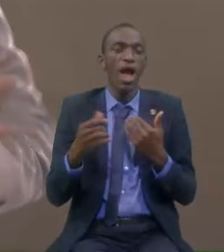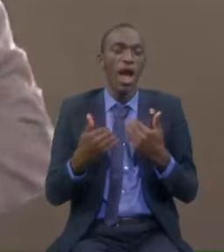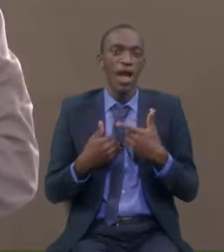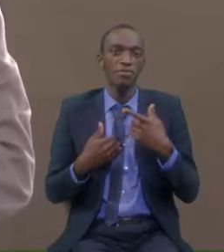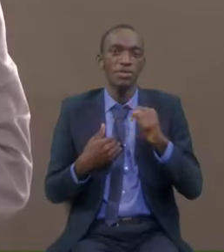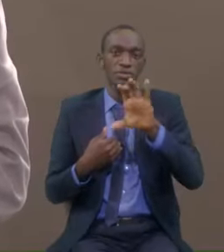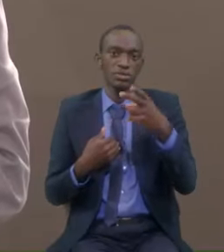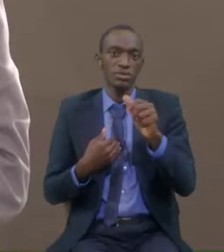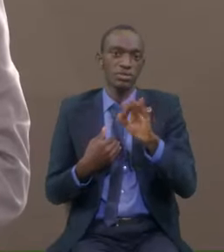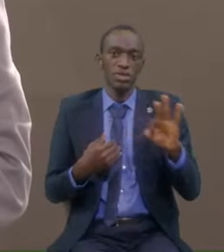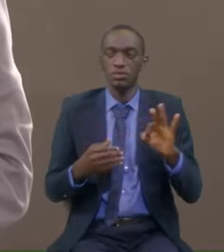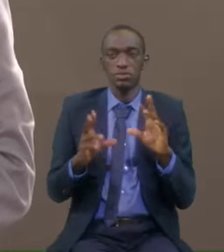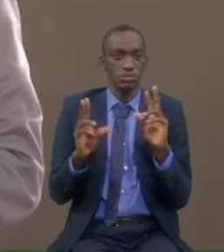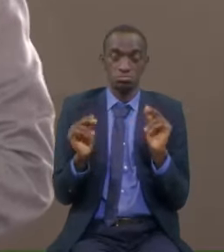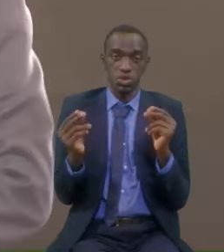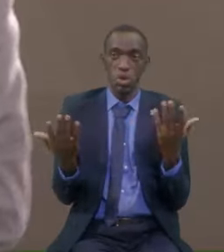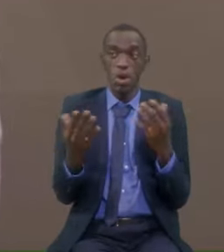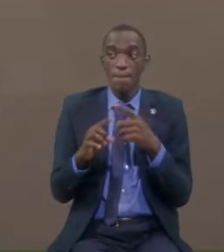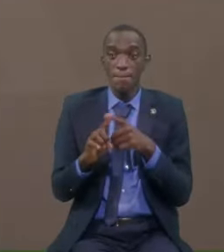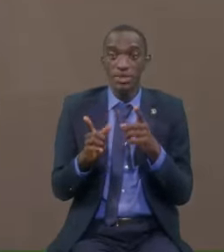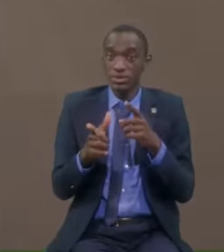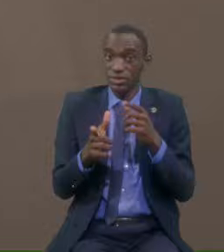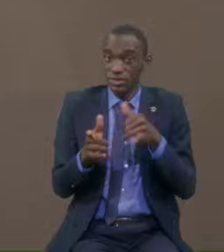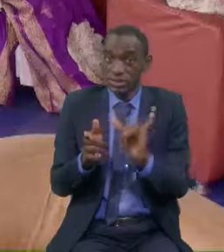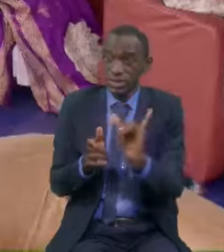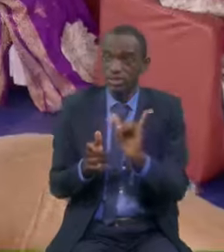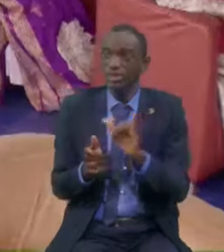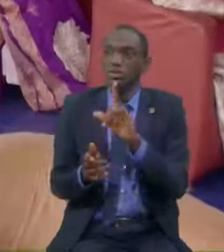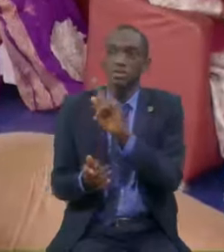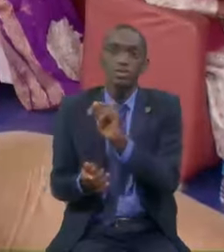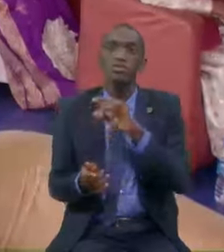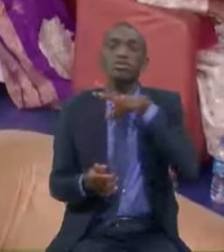be burnt up every time. Somebody say amen. Amen.